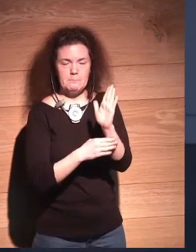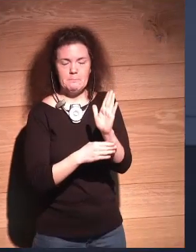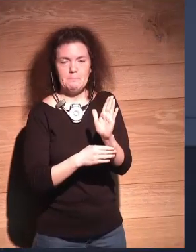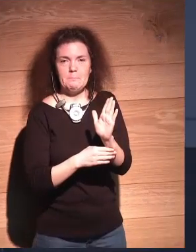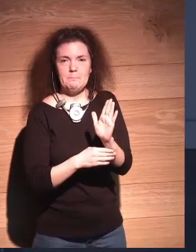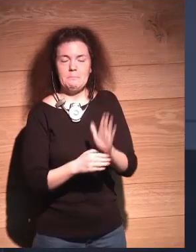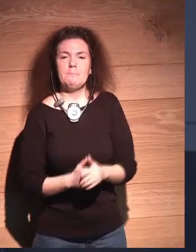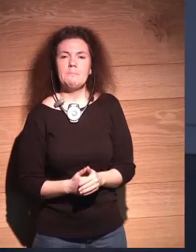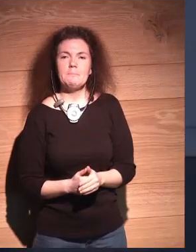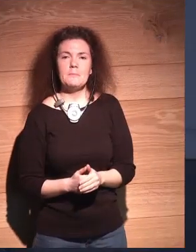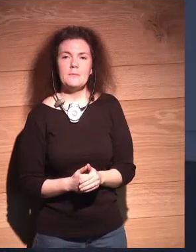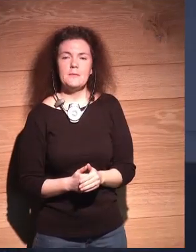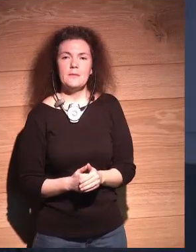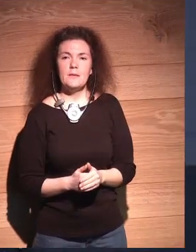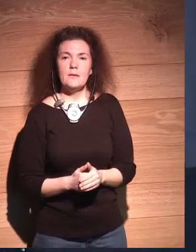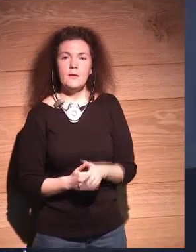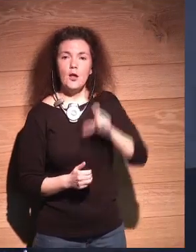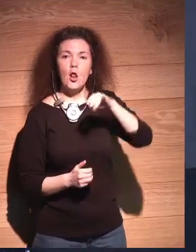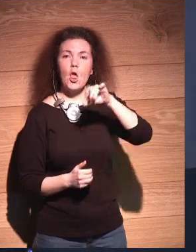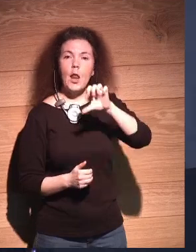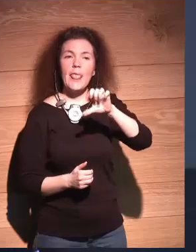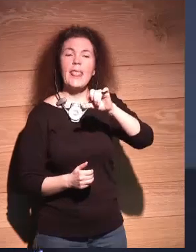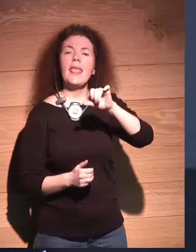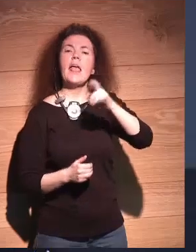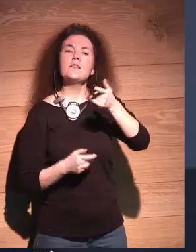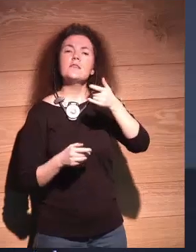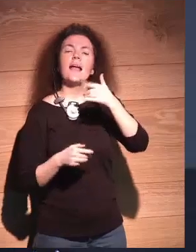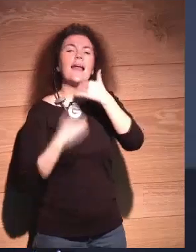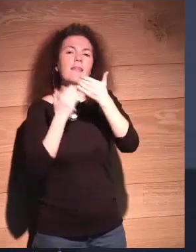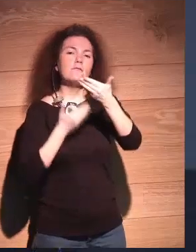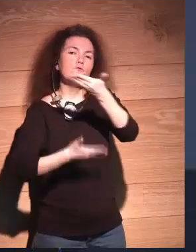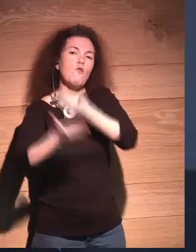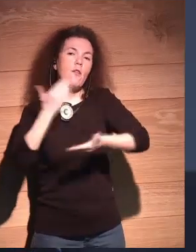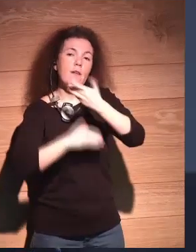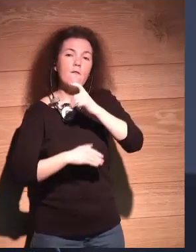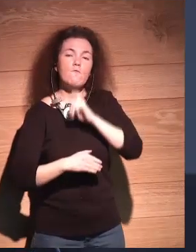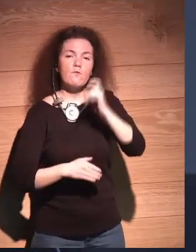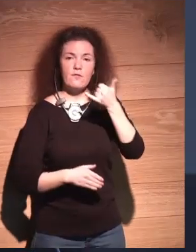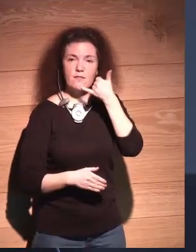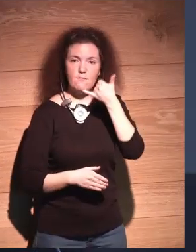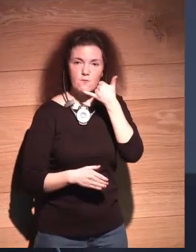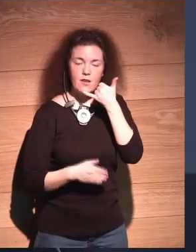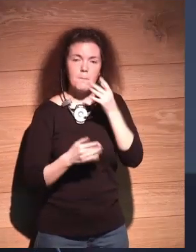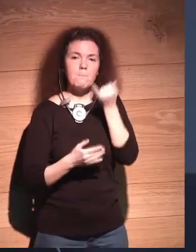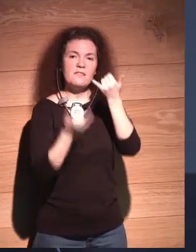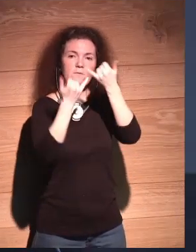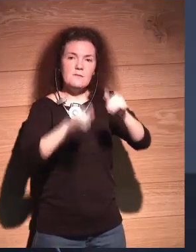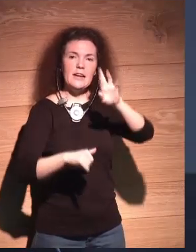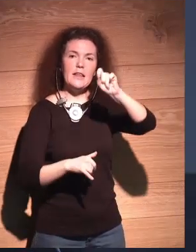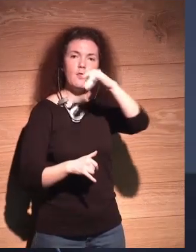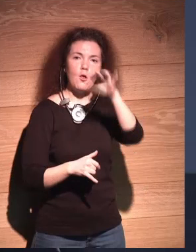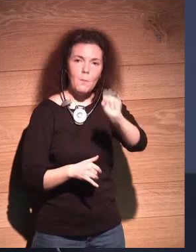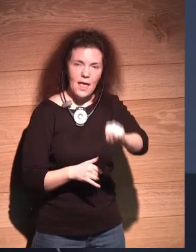artist, and it's a pleasure for me to being here today introducing her. And the fact that she is here today comes from the